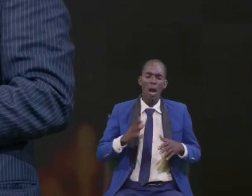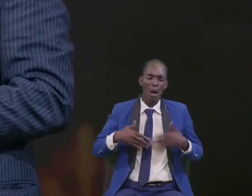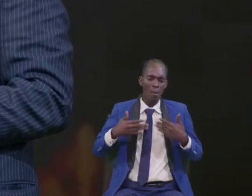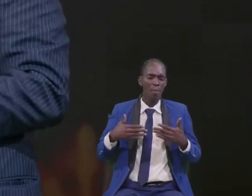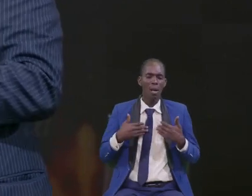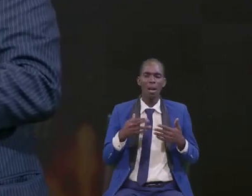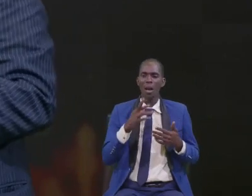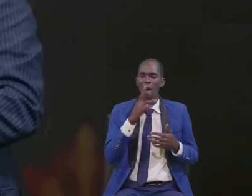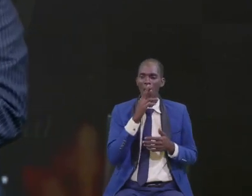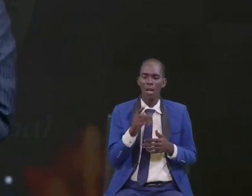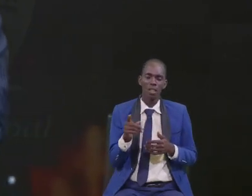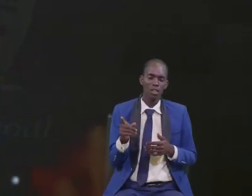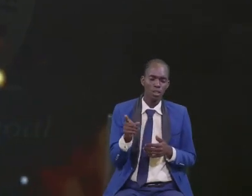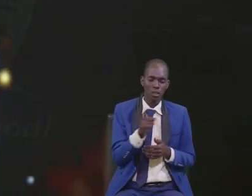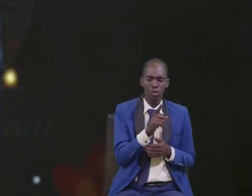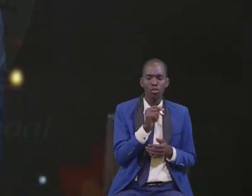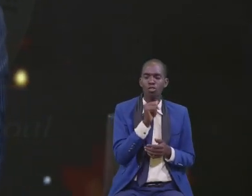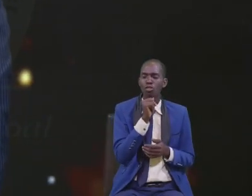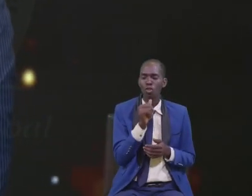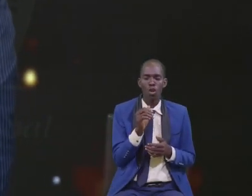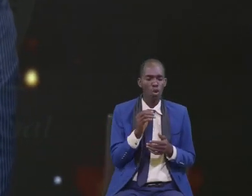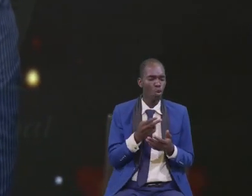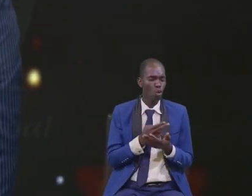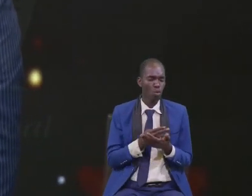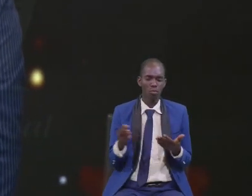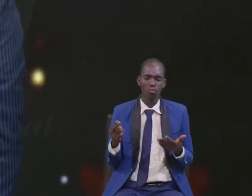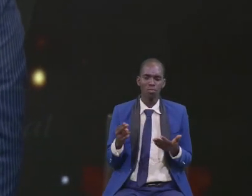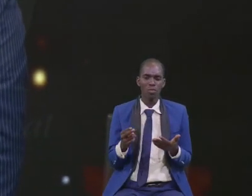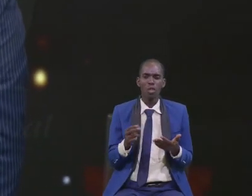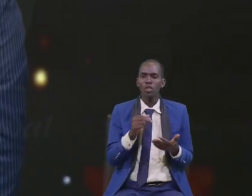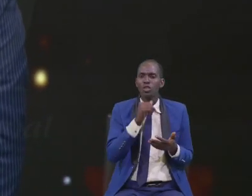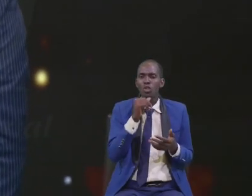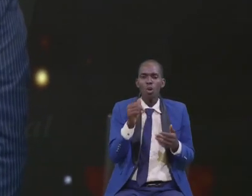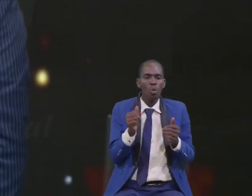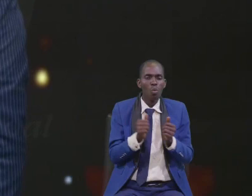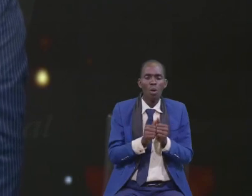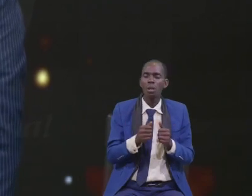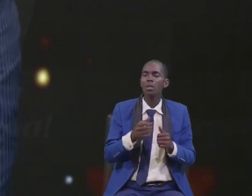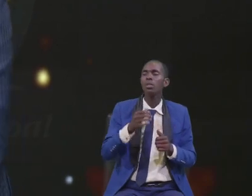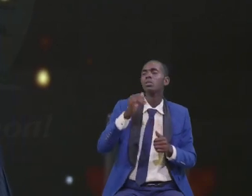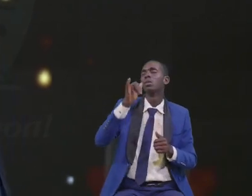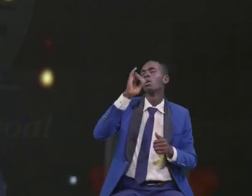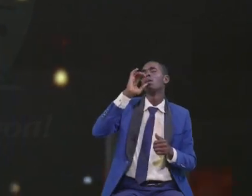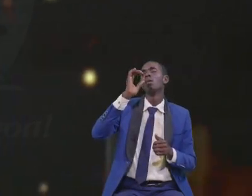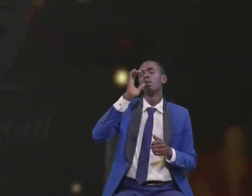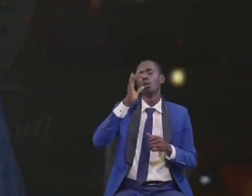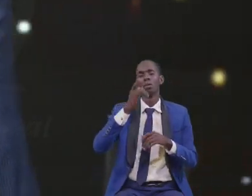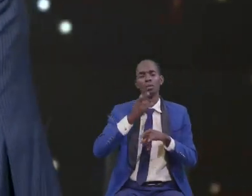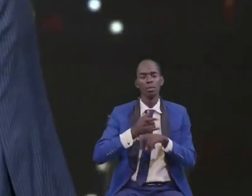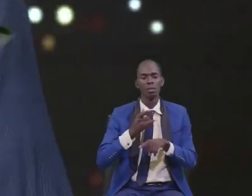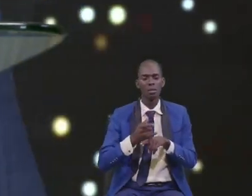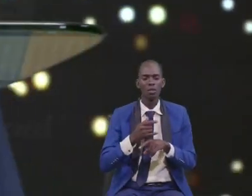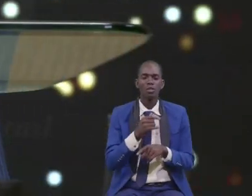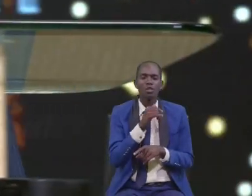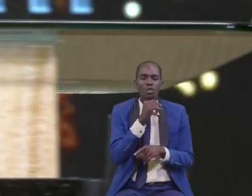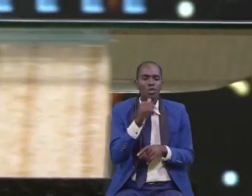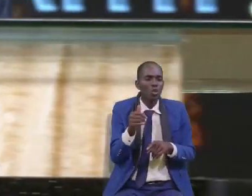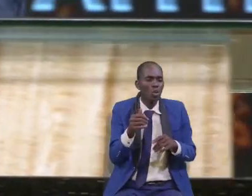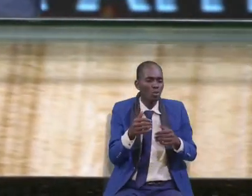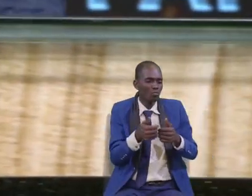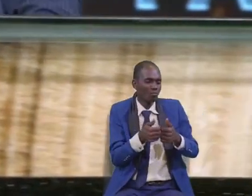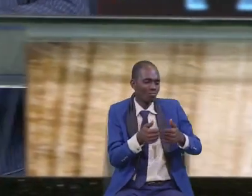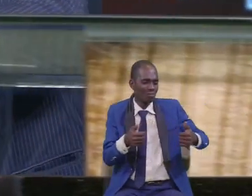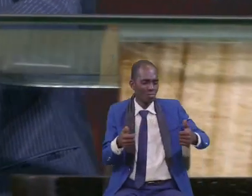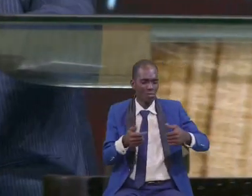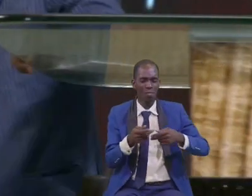moody, not withdrawn, not isolated, not planning to do